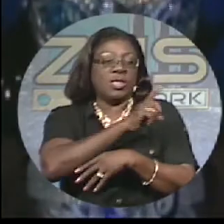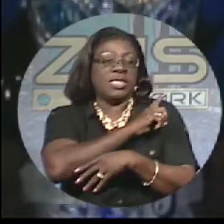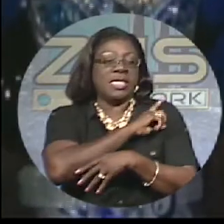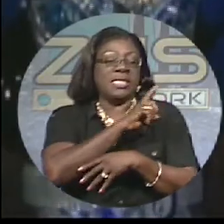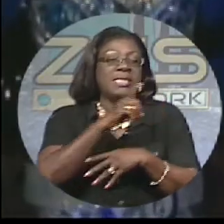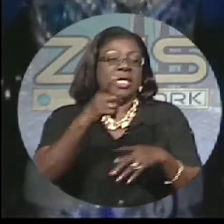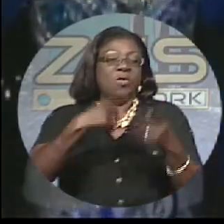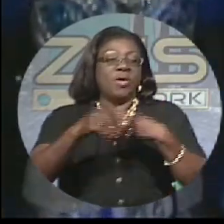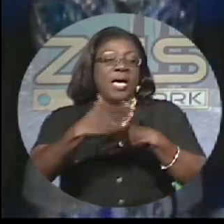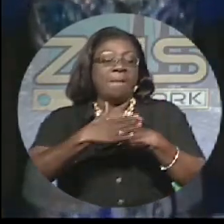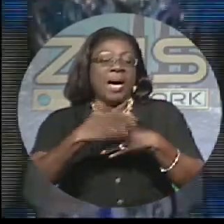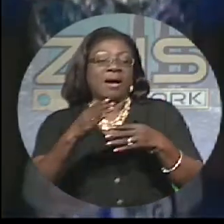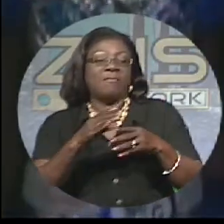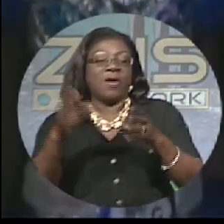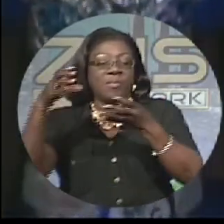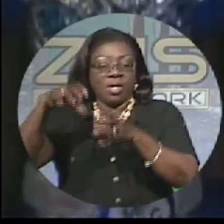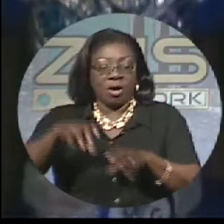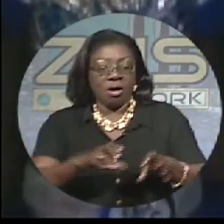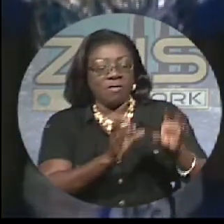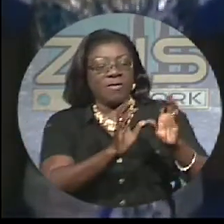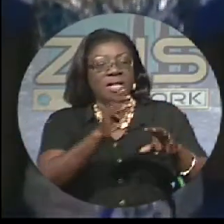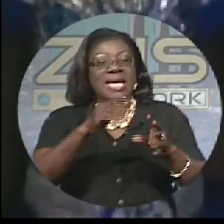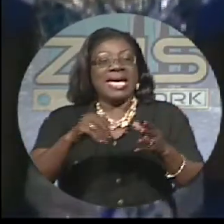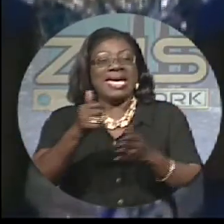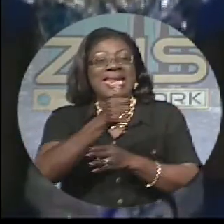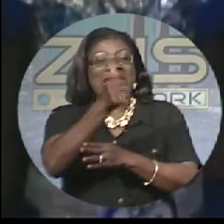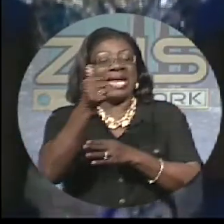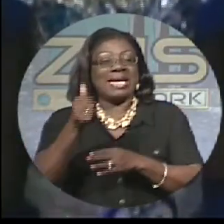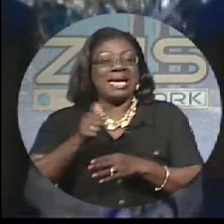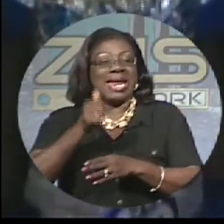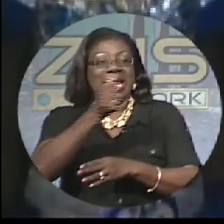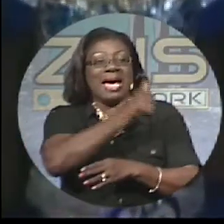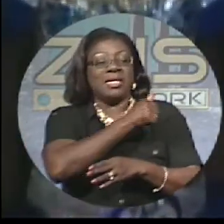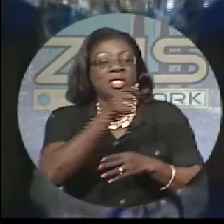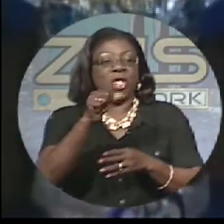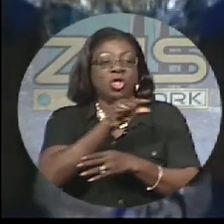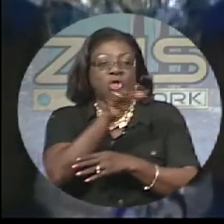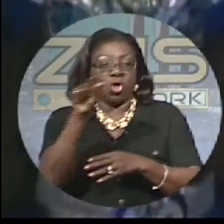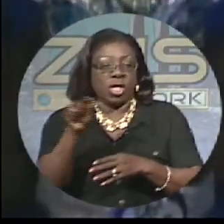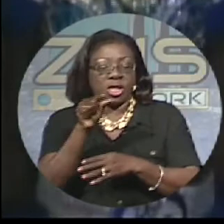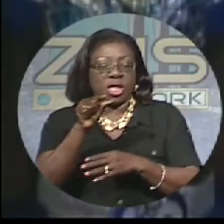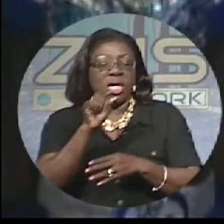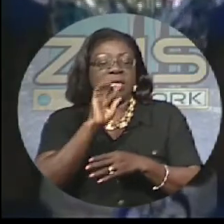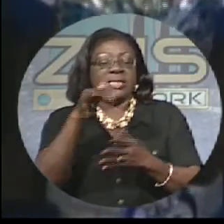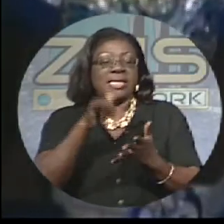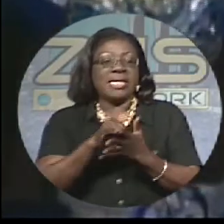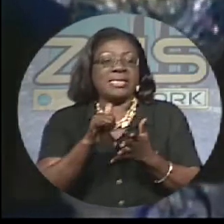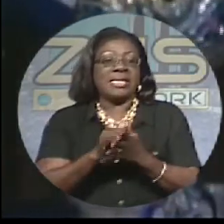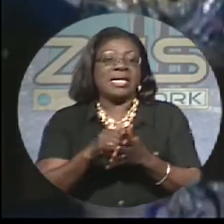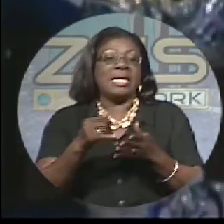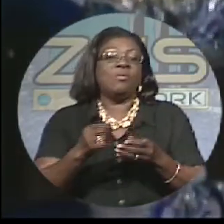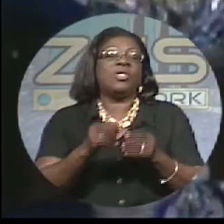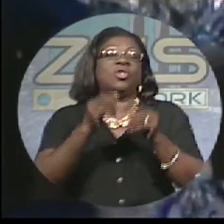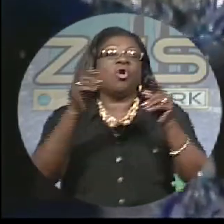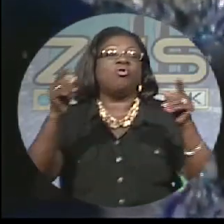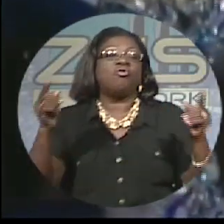from the carnival launched in Atlanta, Georgia, said it yielded a great turnout with travel industry professionals.